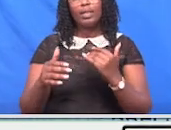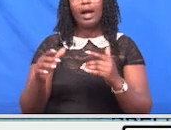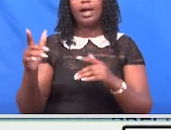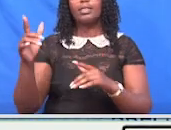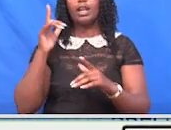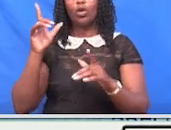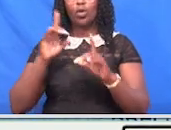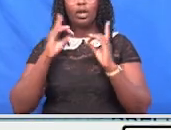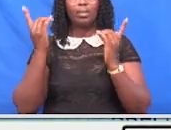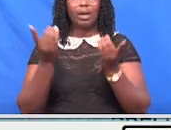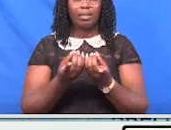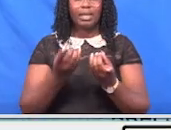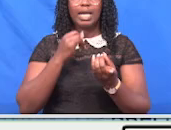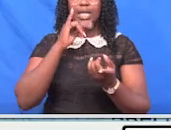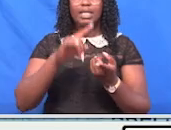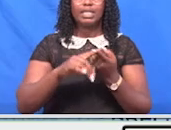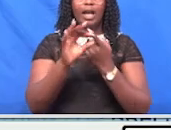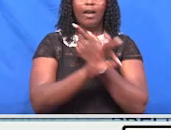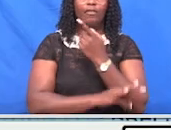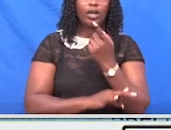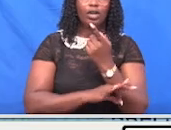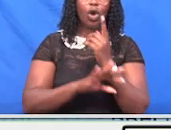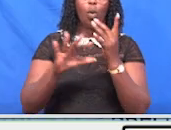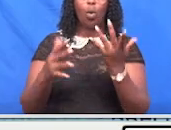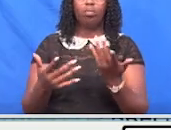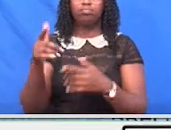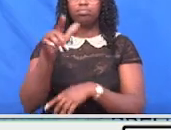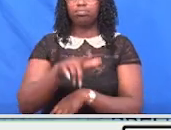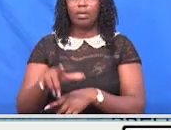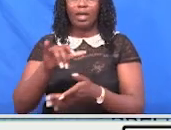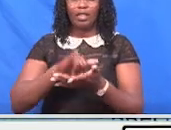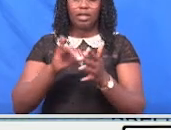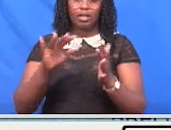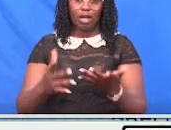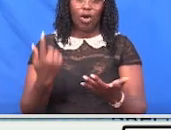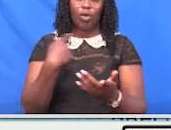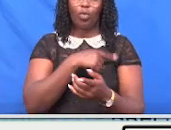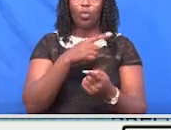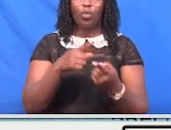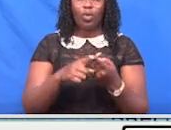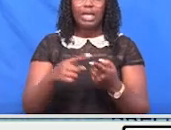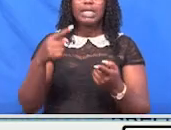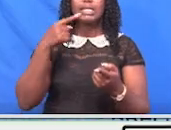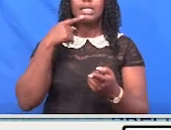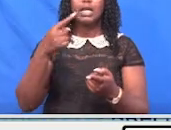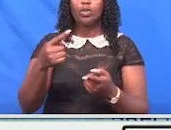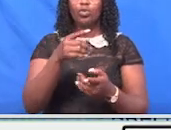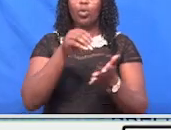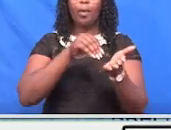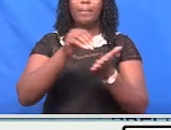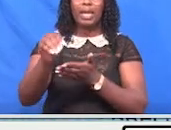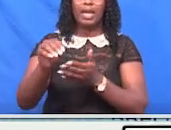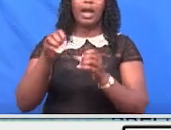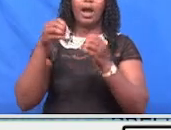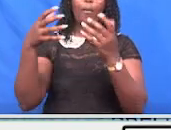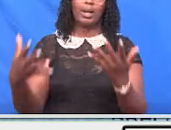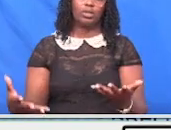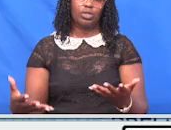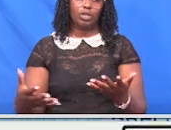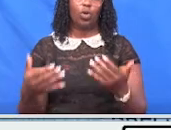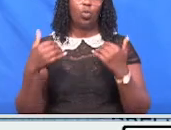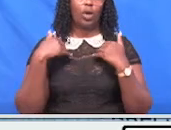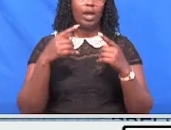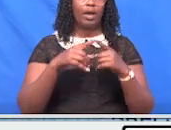company or a local company. So that's how we will calculate your fees. So you can have up to the 45 classes if you so